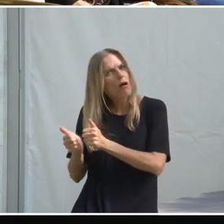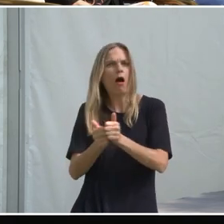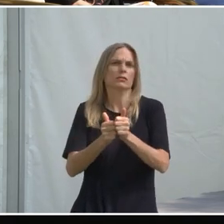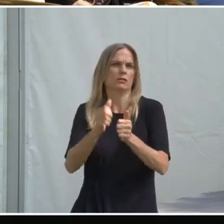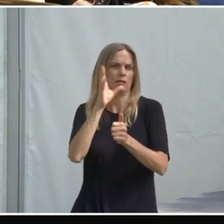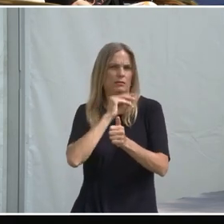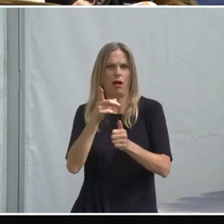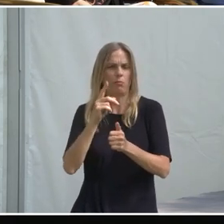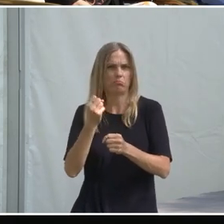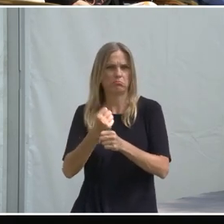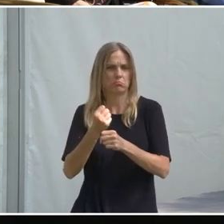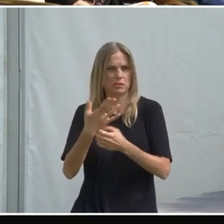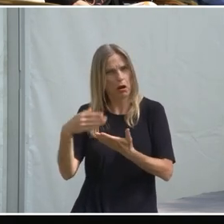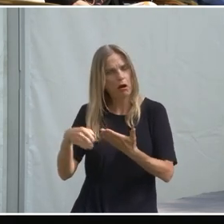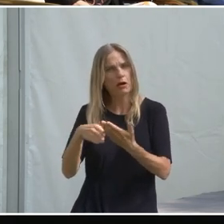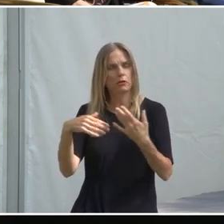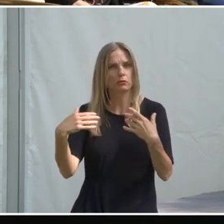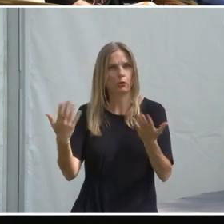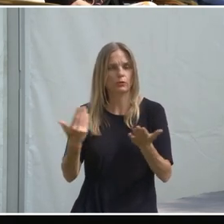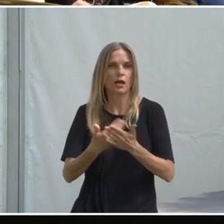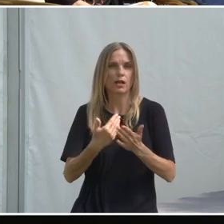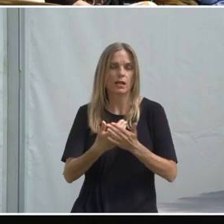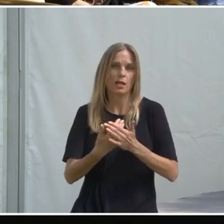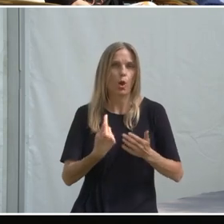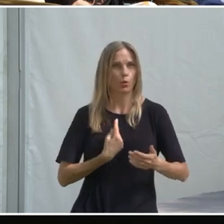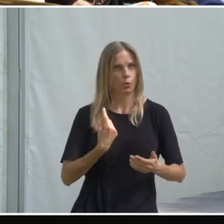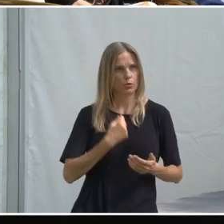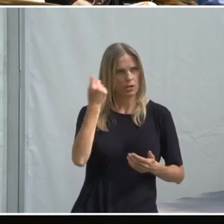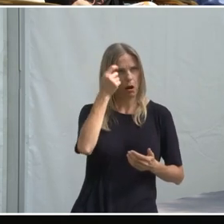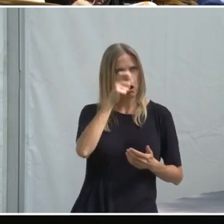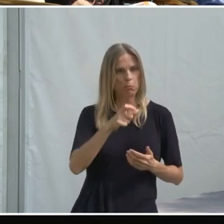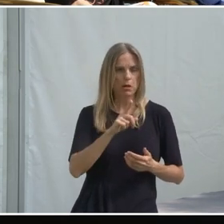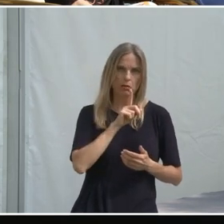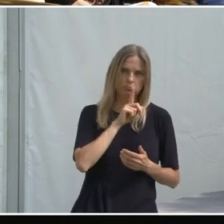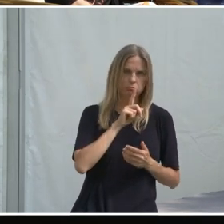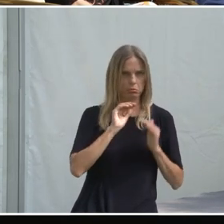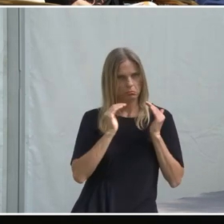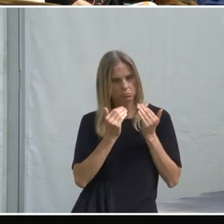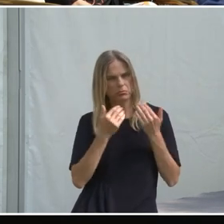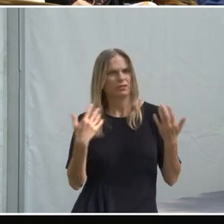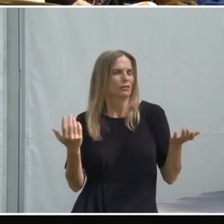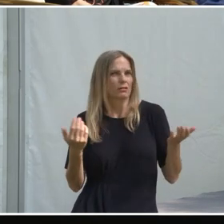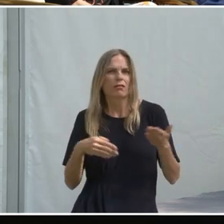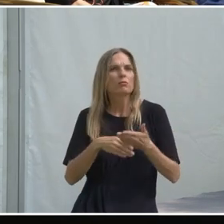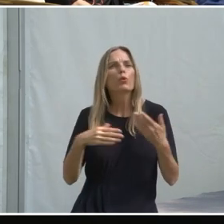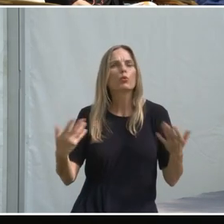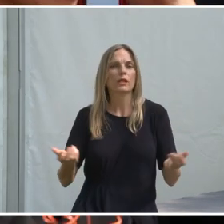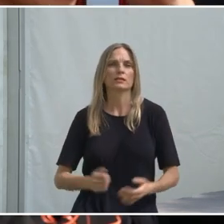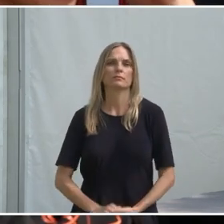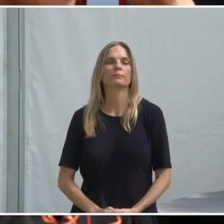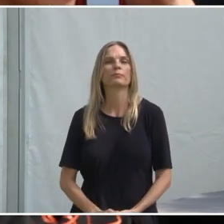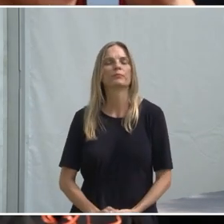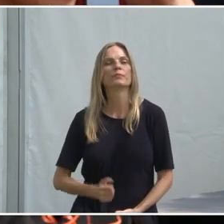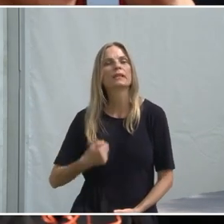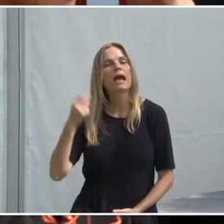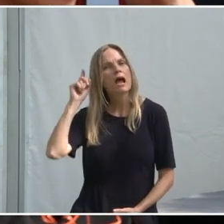for other young students who might be sort of silently lonely, if you like? Yeah, I feel like there's a lot of with the